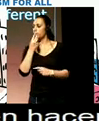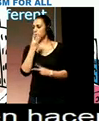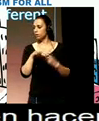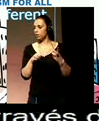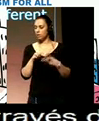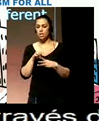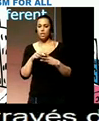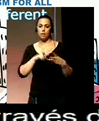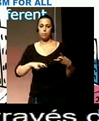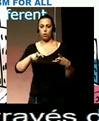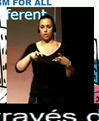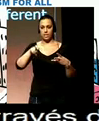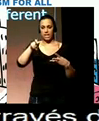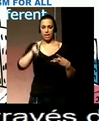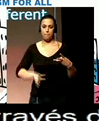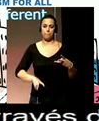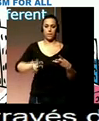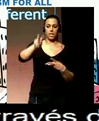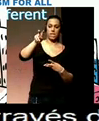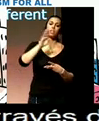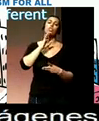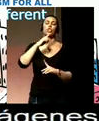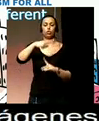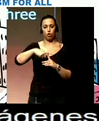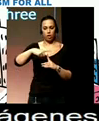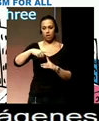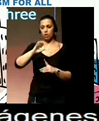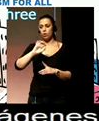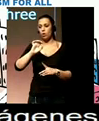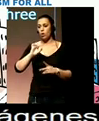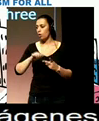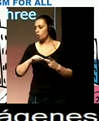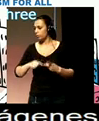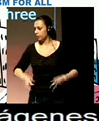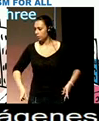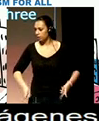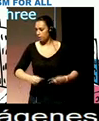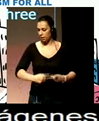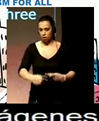elements. There are 3 examples here in the images. The